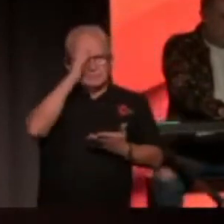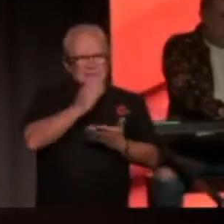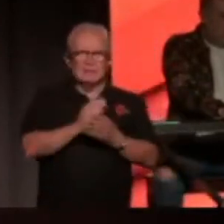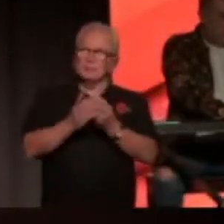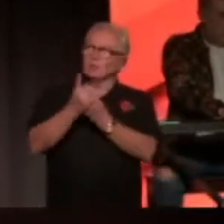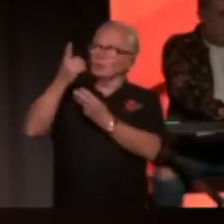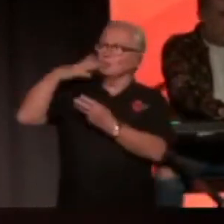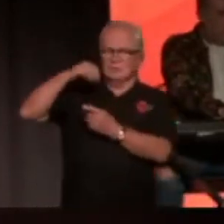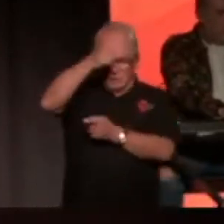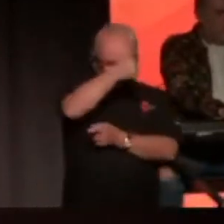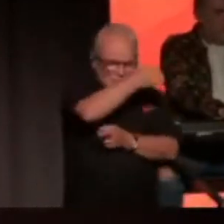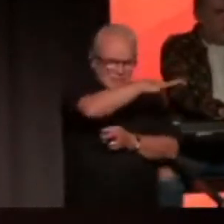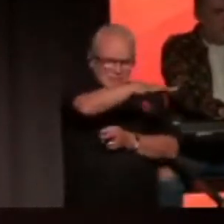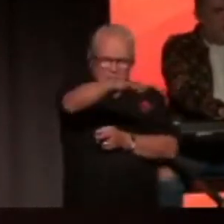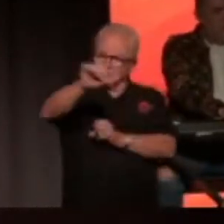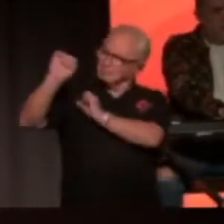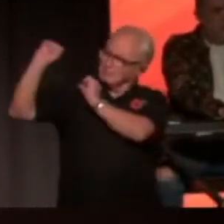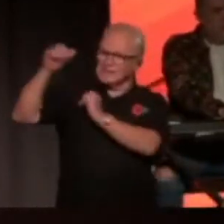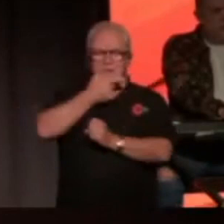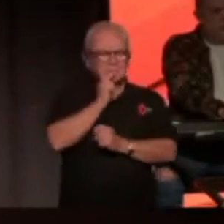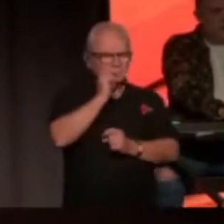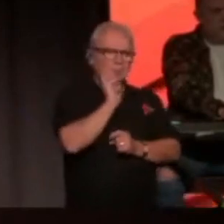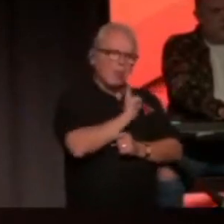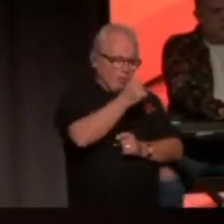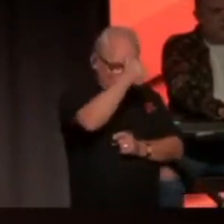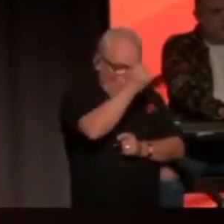God wants to say to his people,